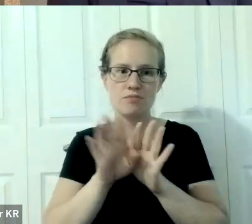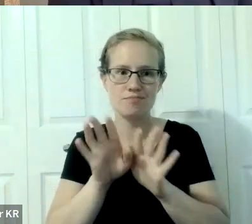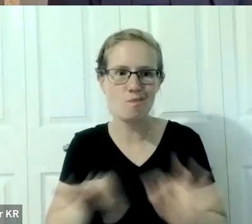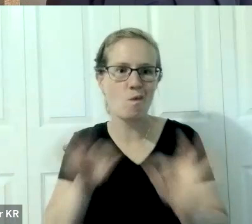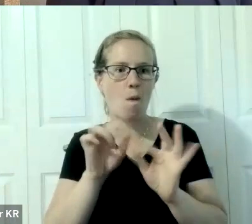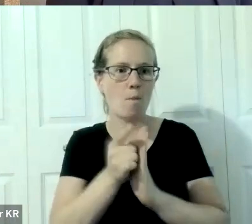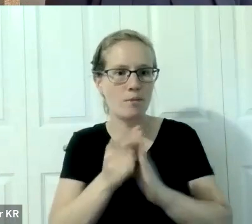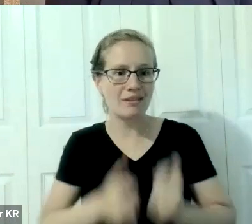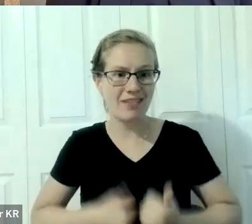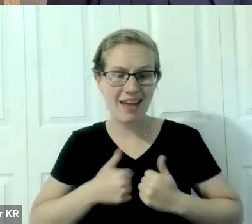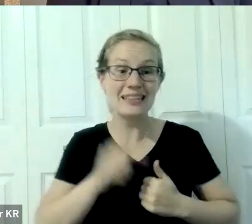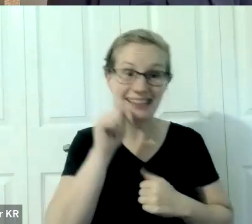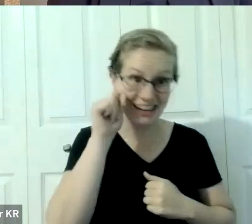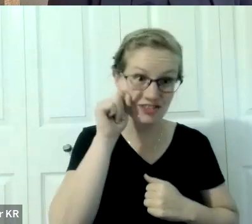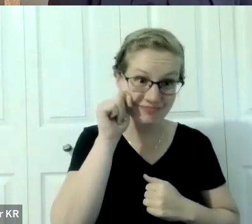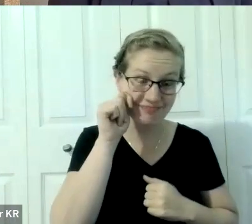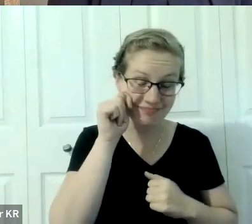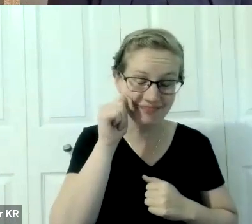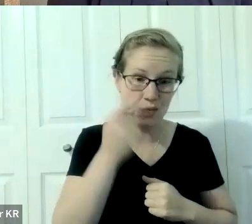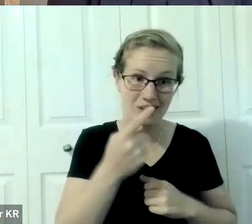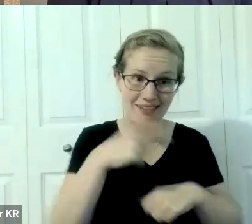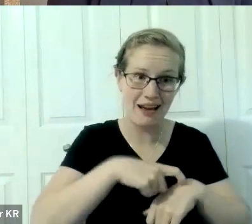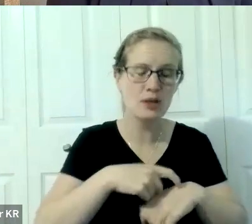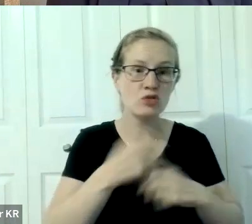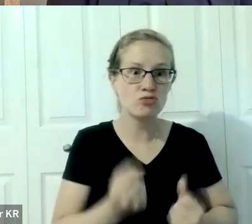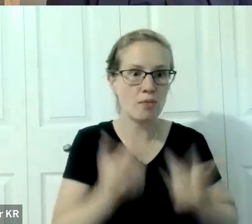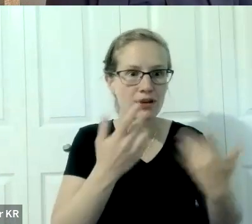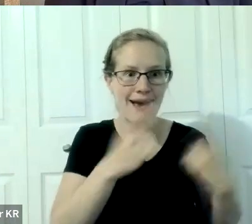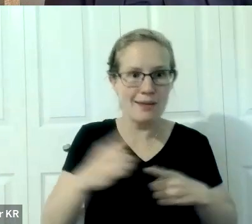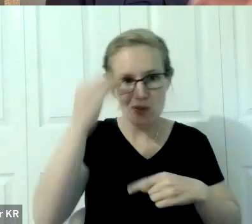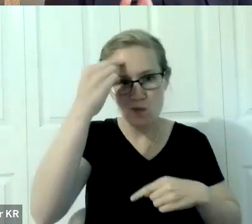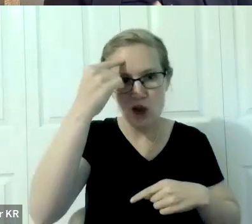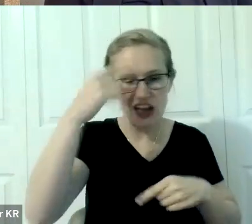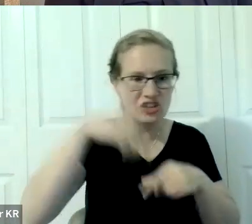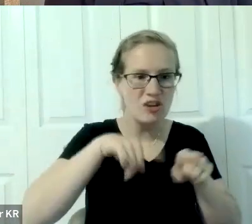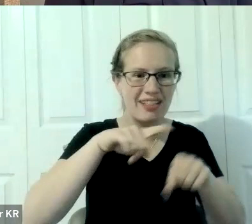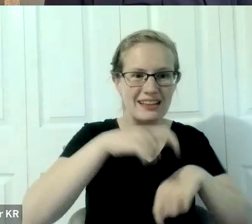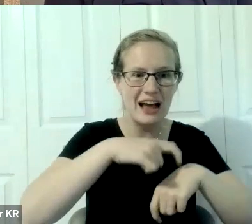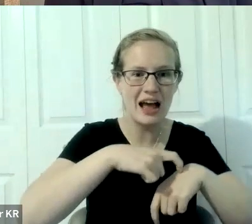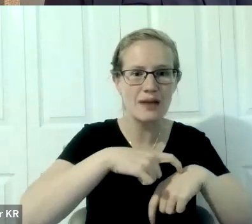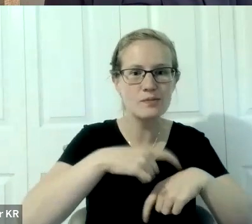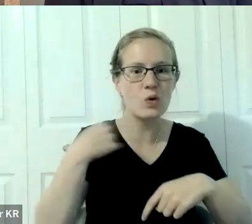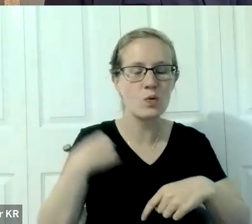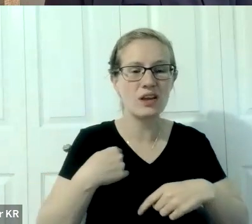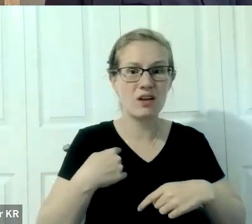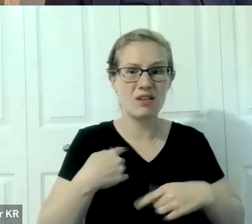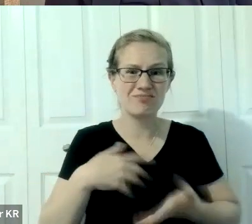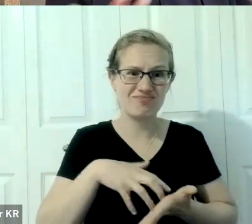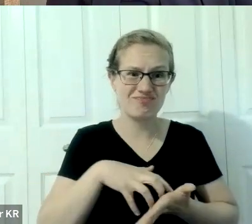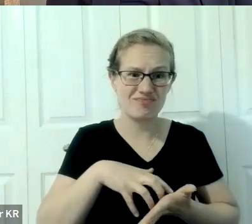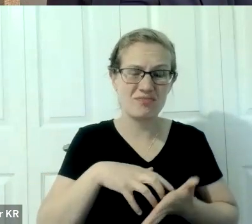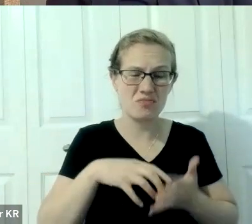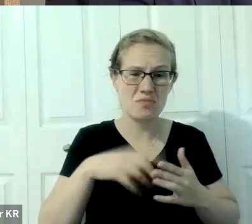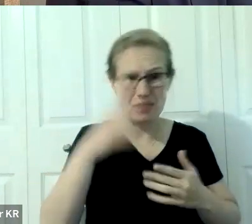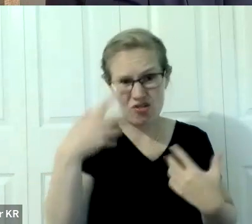lives. Adolescence is one of them. And there's just so much happening in the brain during that time that makes us really vulnerable to mental health